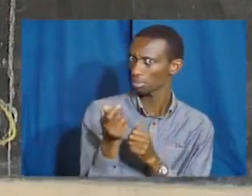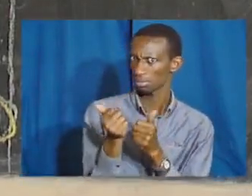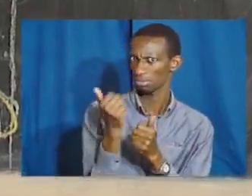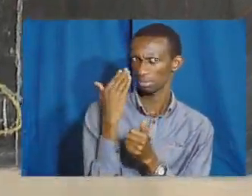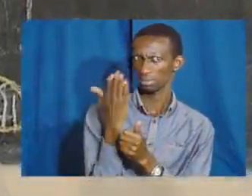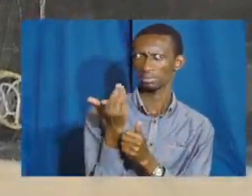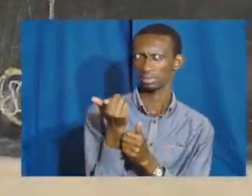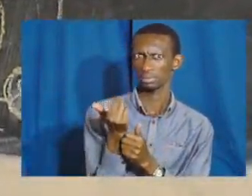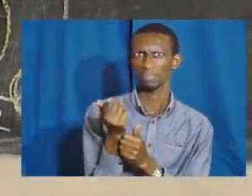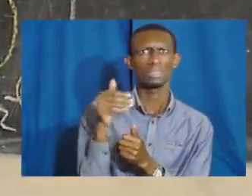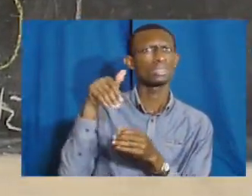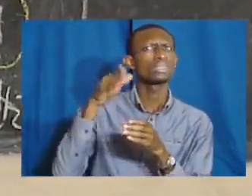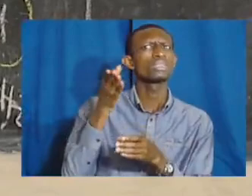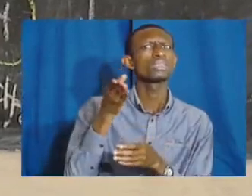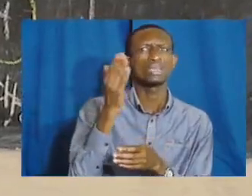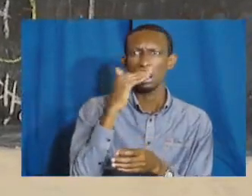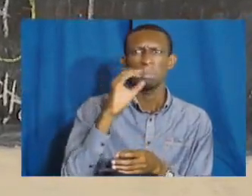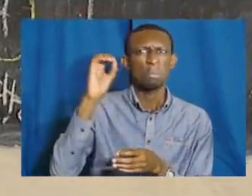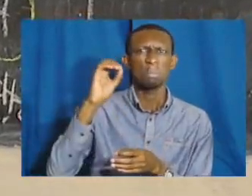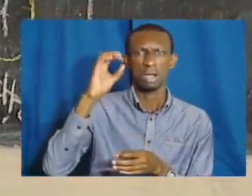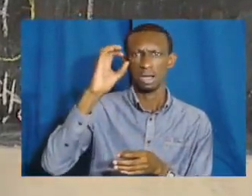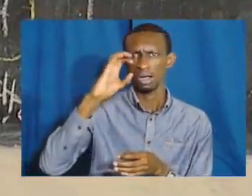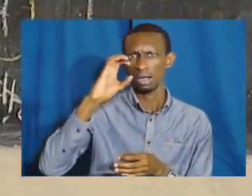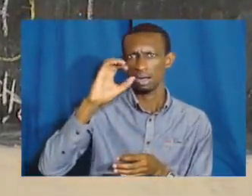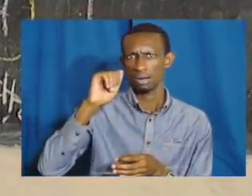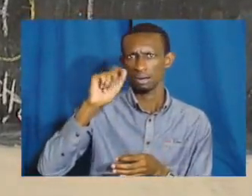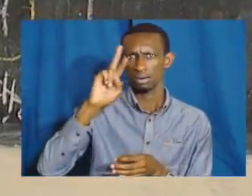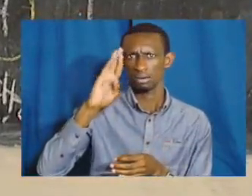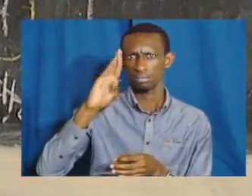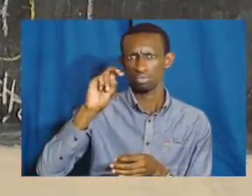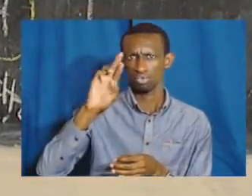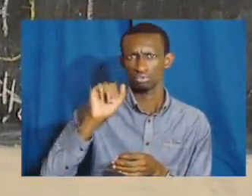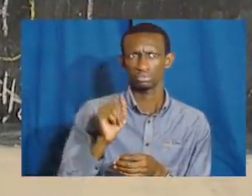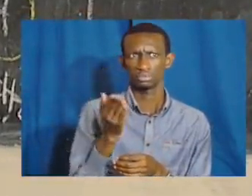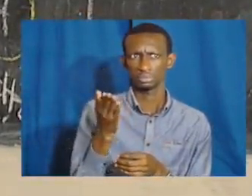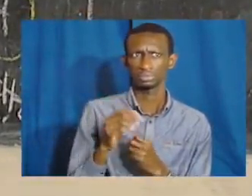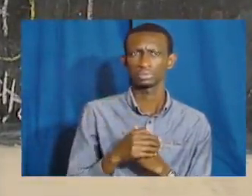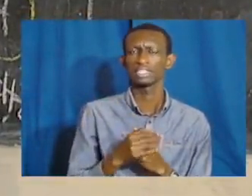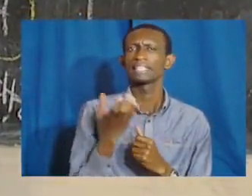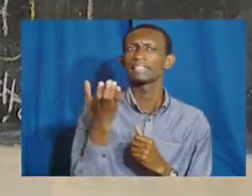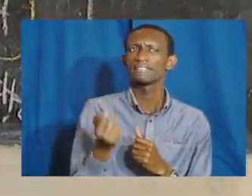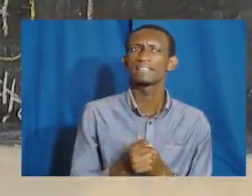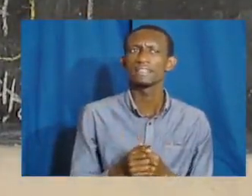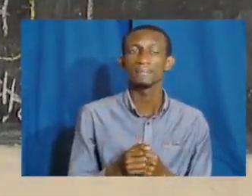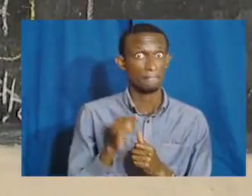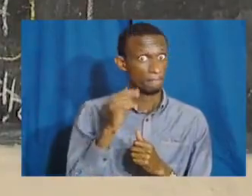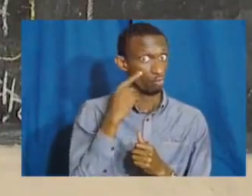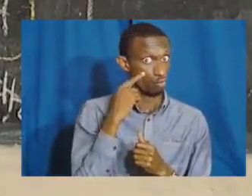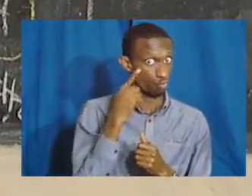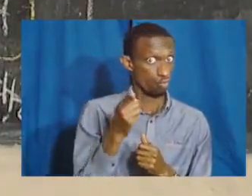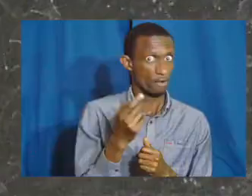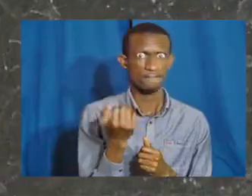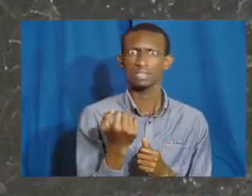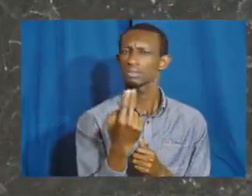that contain the OH group. When you look at that OH, that carbon, it has, and if you find it has